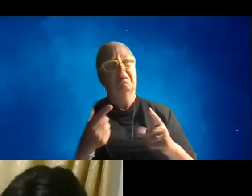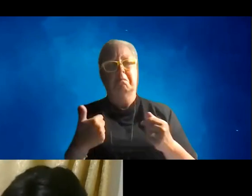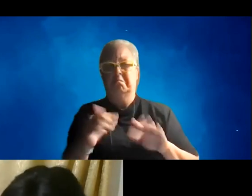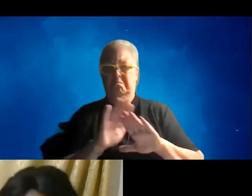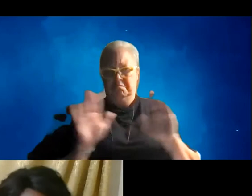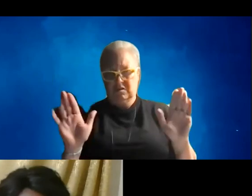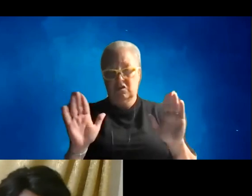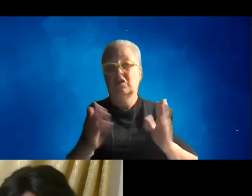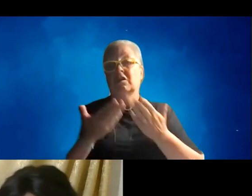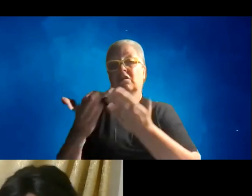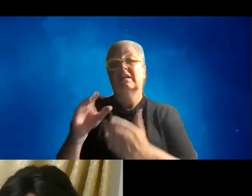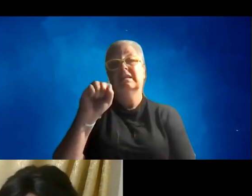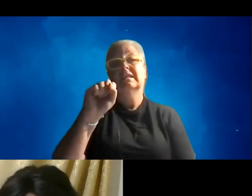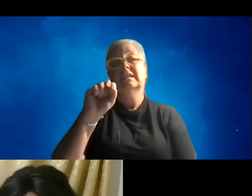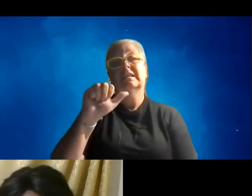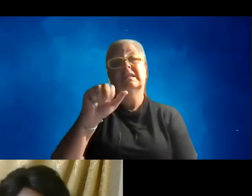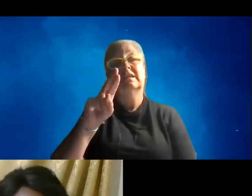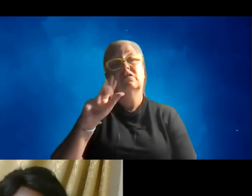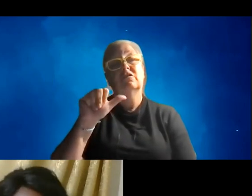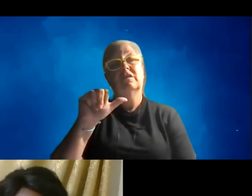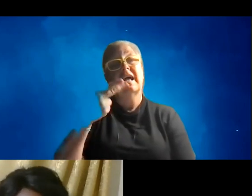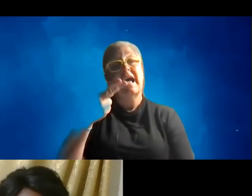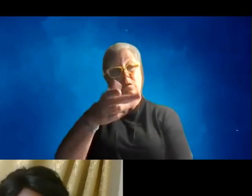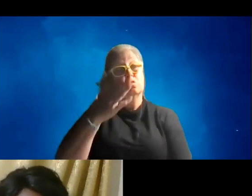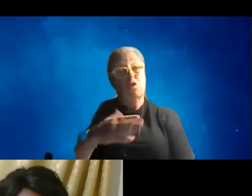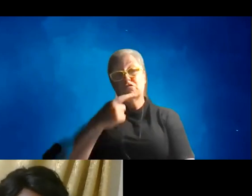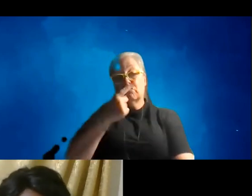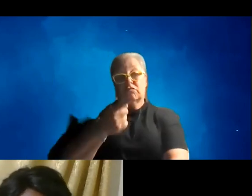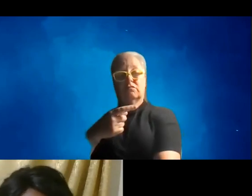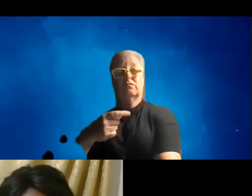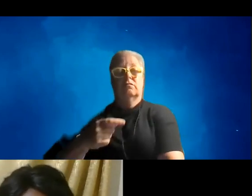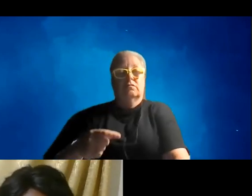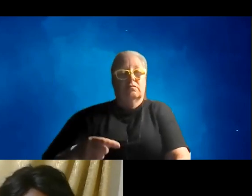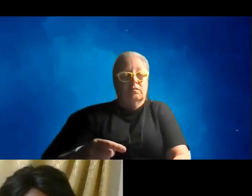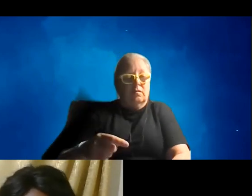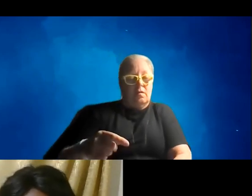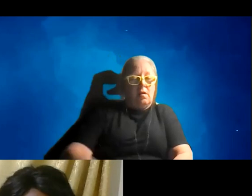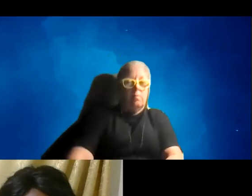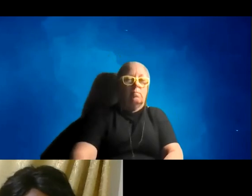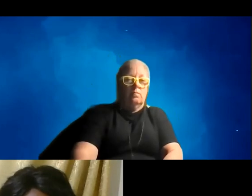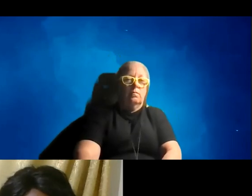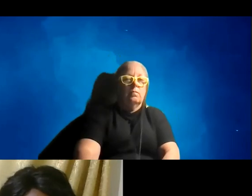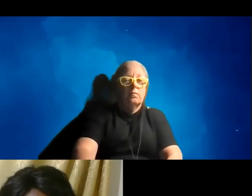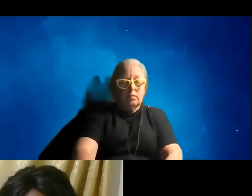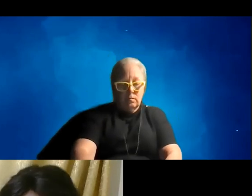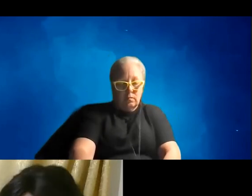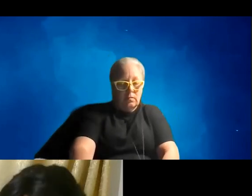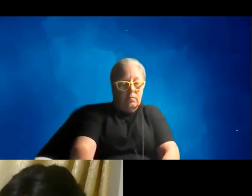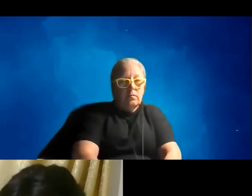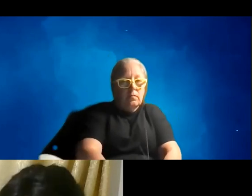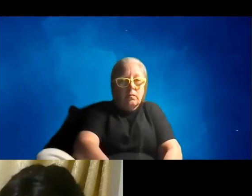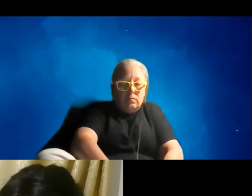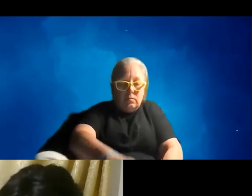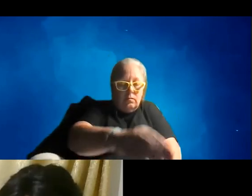a last word on the statistics data, and then I've got a couple of things I want to say to everybody before we all say goodbye to each other on this